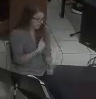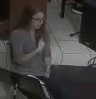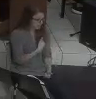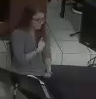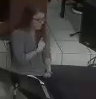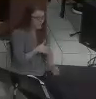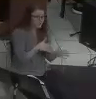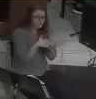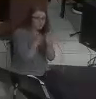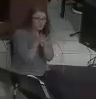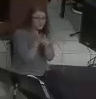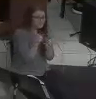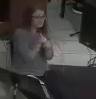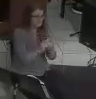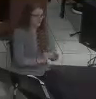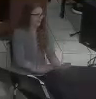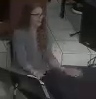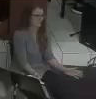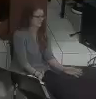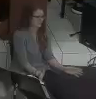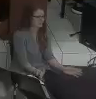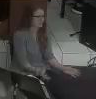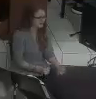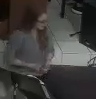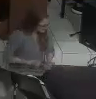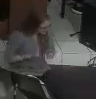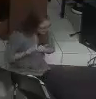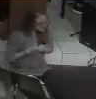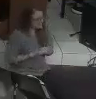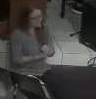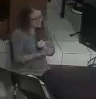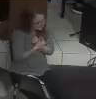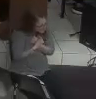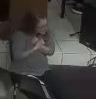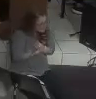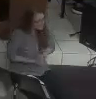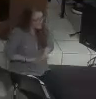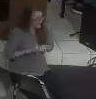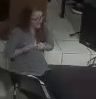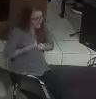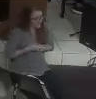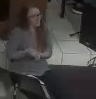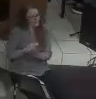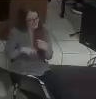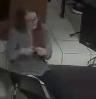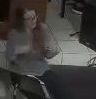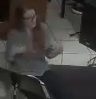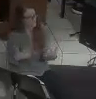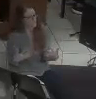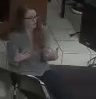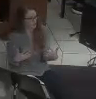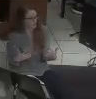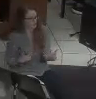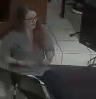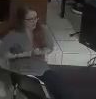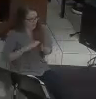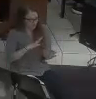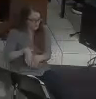Oh, Jesus makes it so clear. Live the love-shaped life rather than the fear-shaped